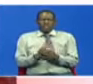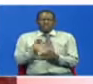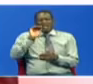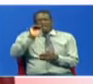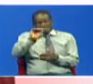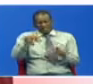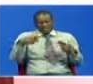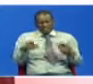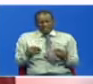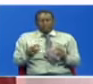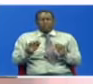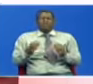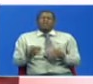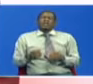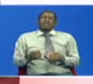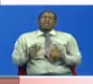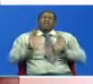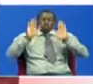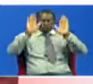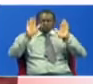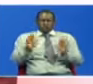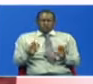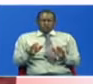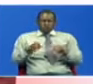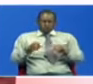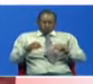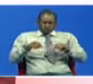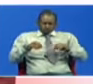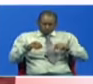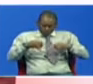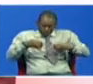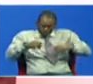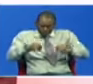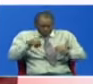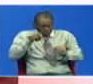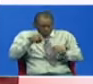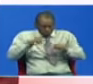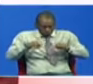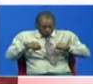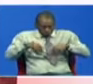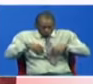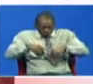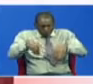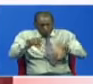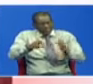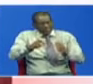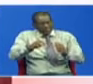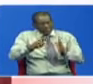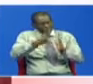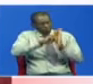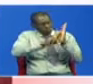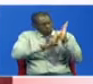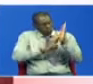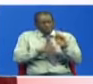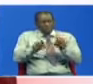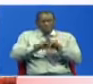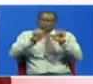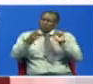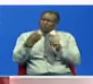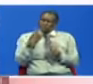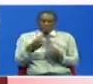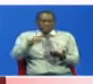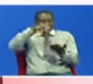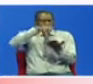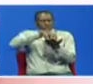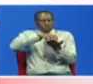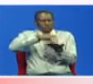people the importance of adhering to these guidelines. As you can see, the situation